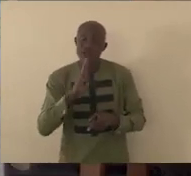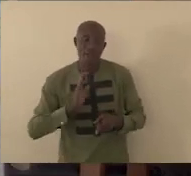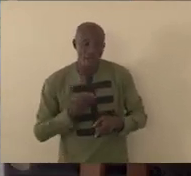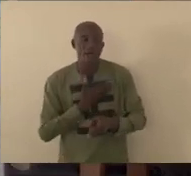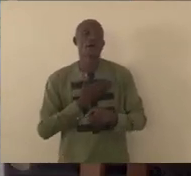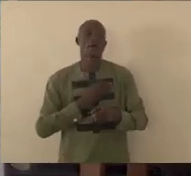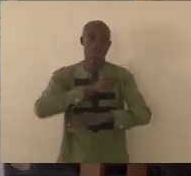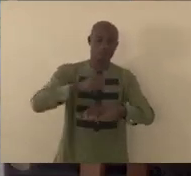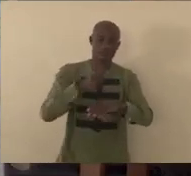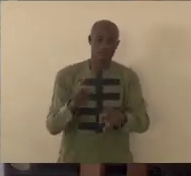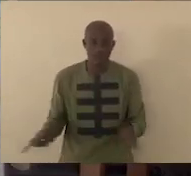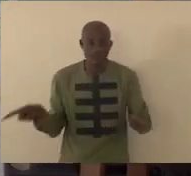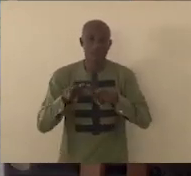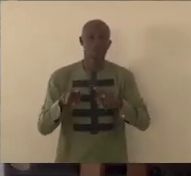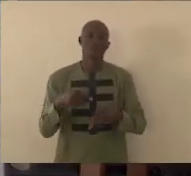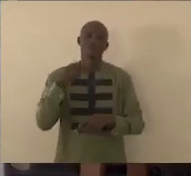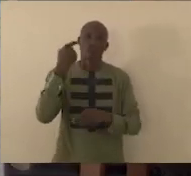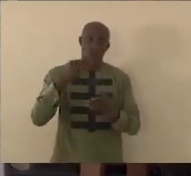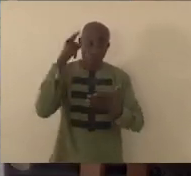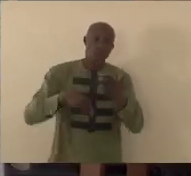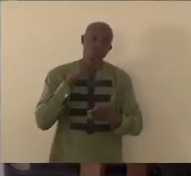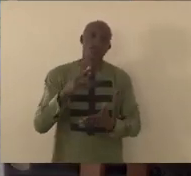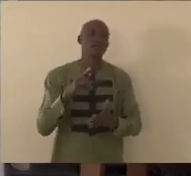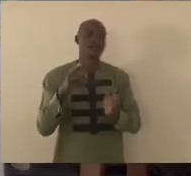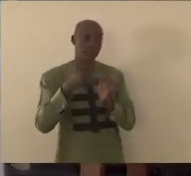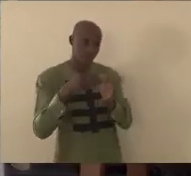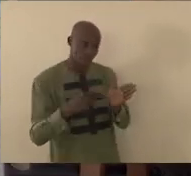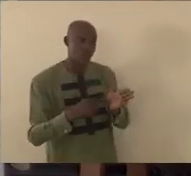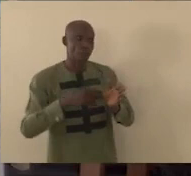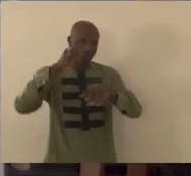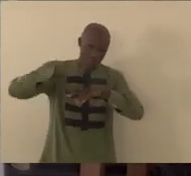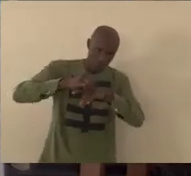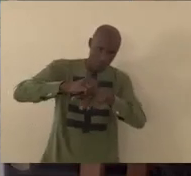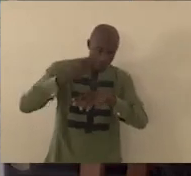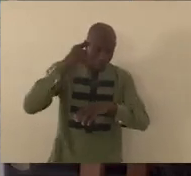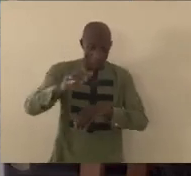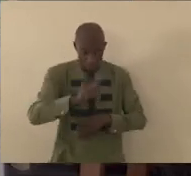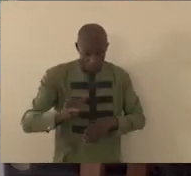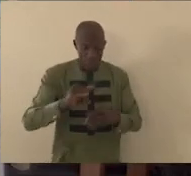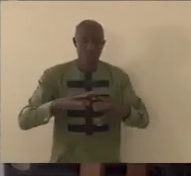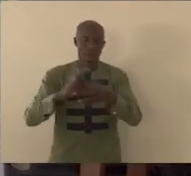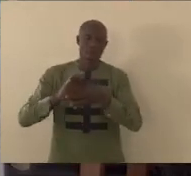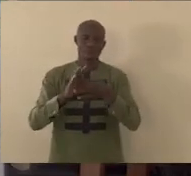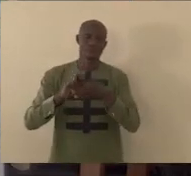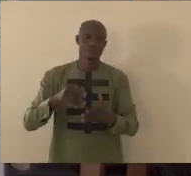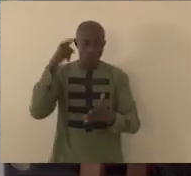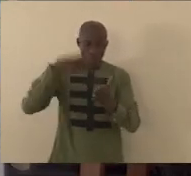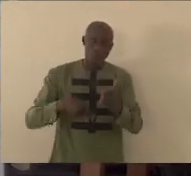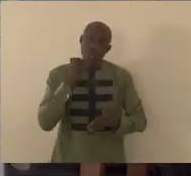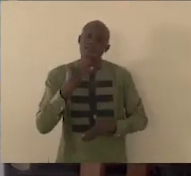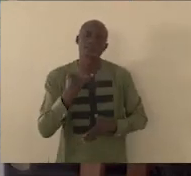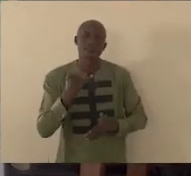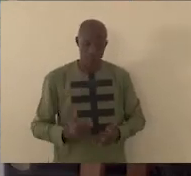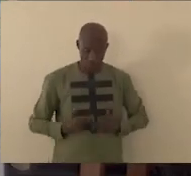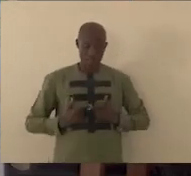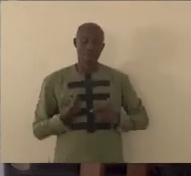values? What are the basic rules of engagement for our common union? What is the life